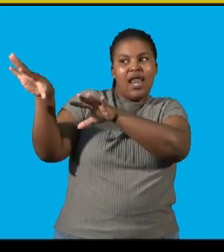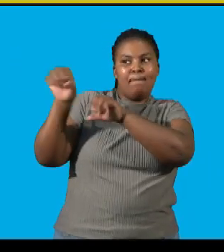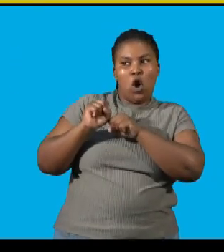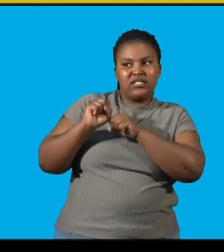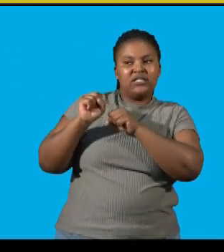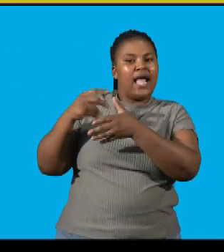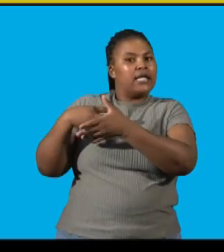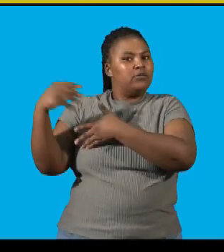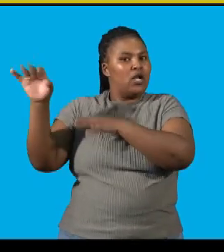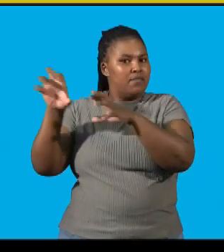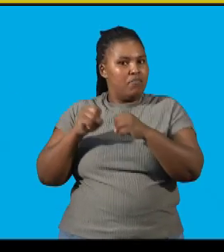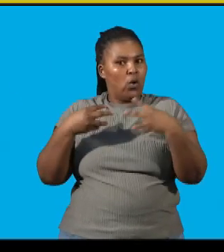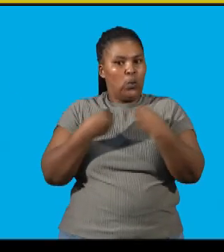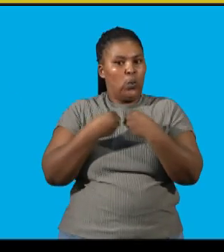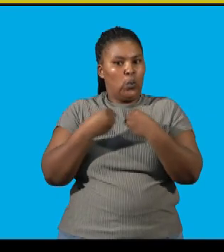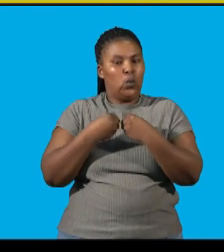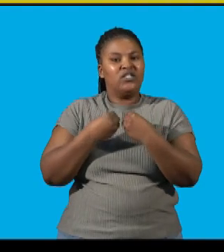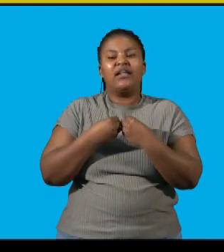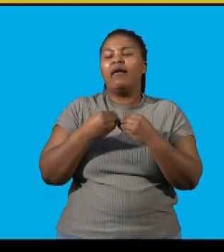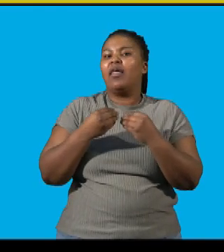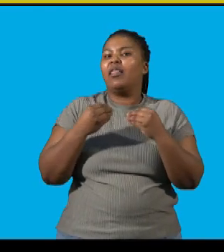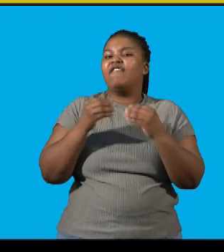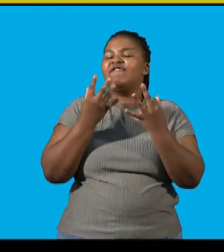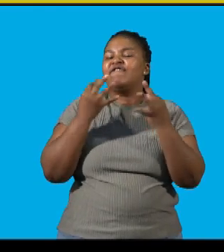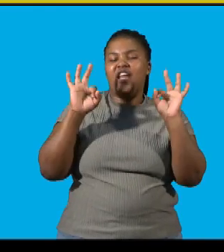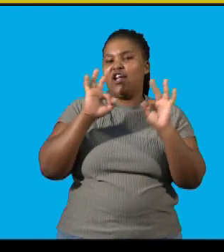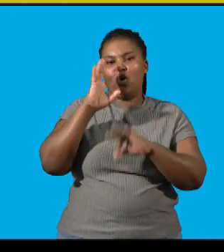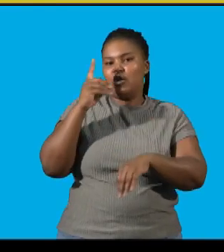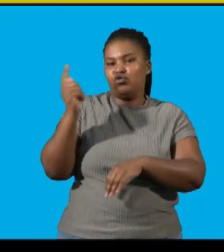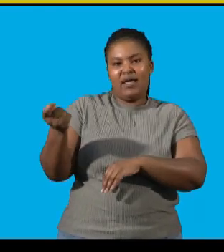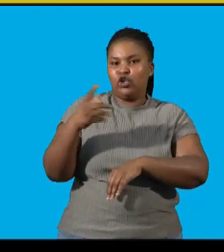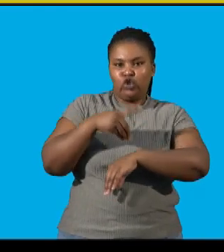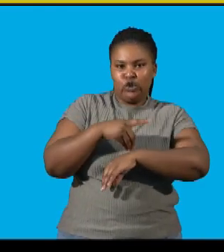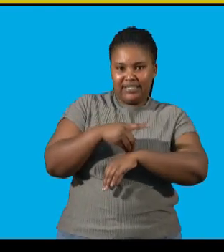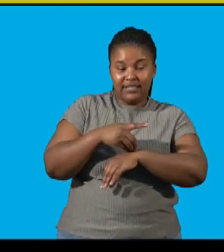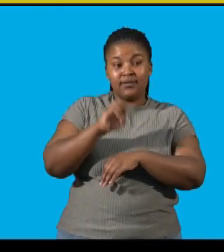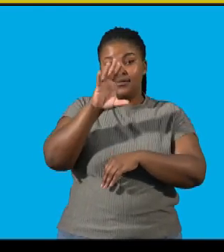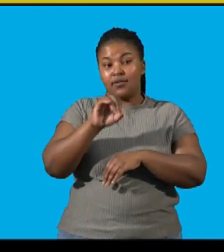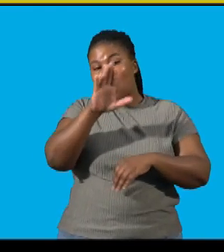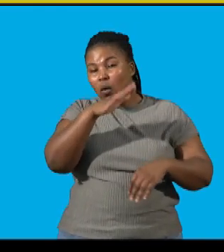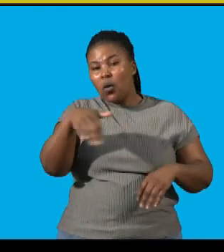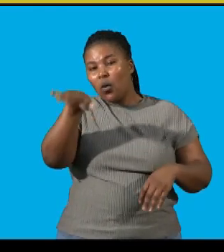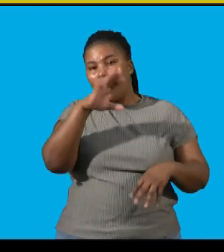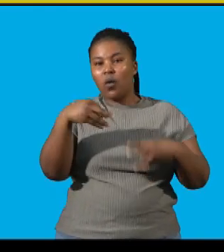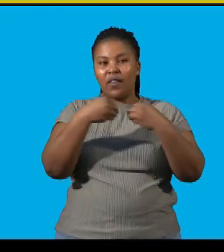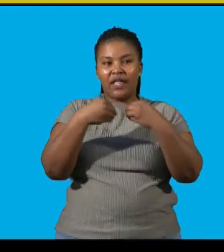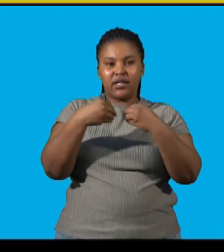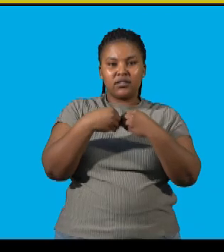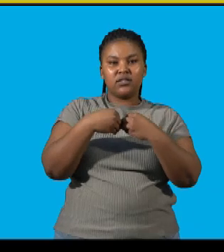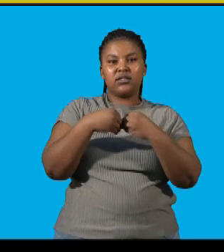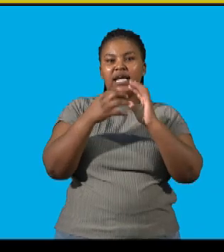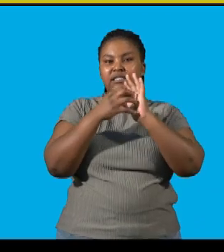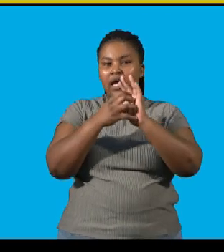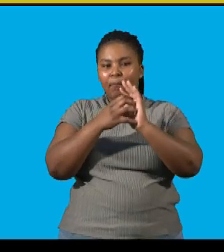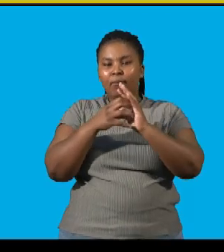import goods and raw materials free of duty. So all those tariffs, all